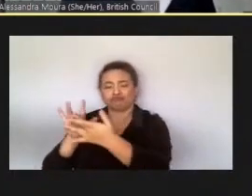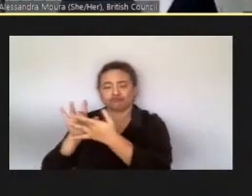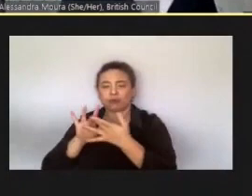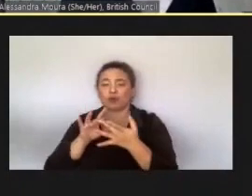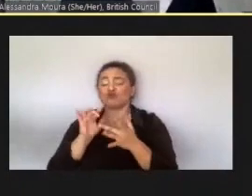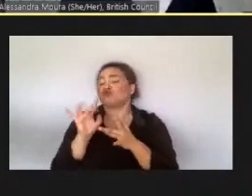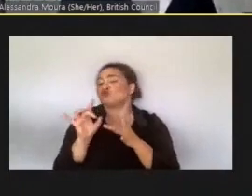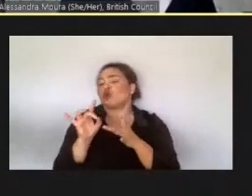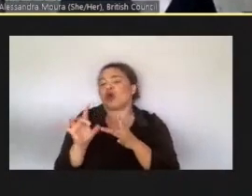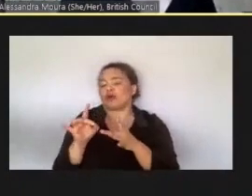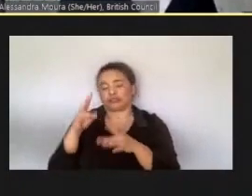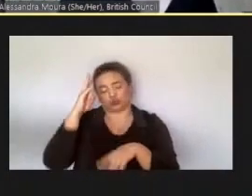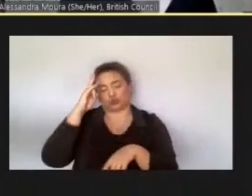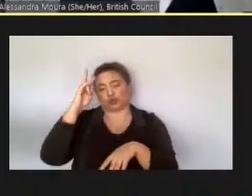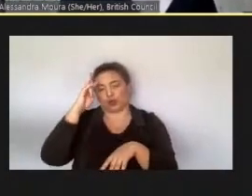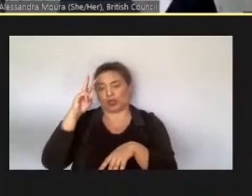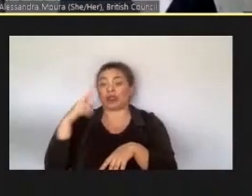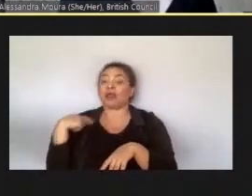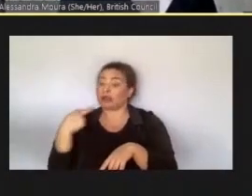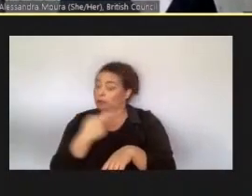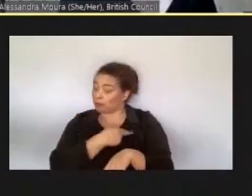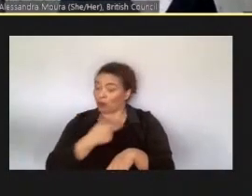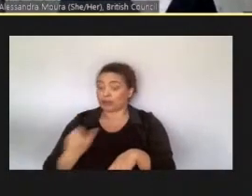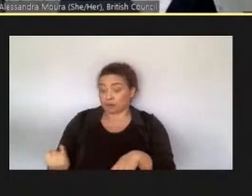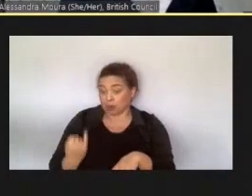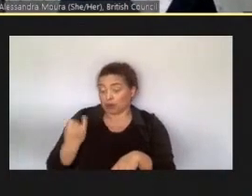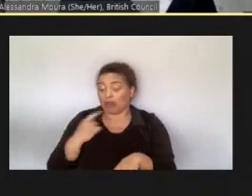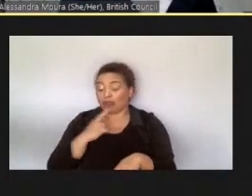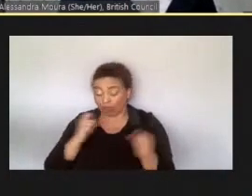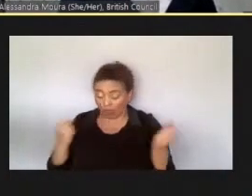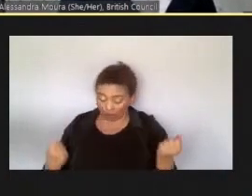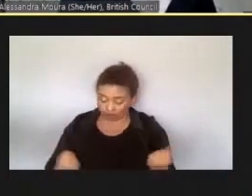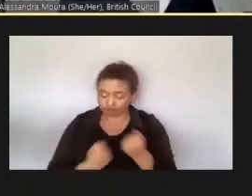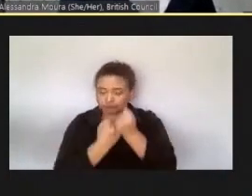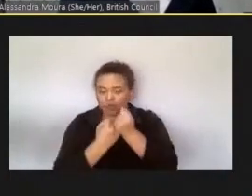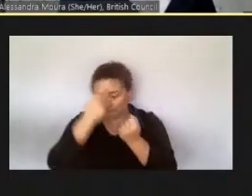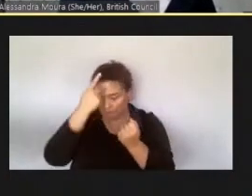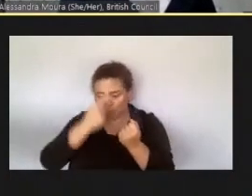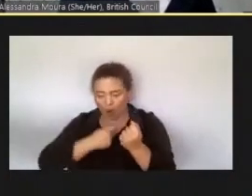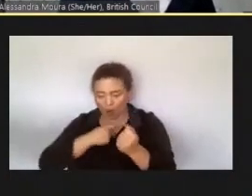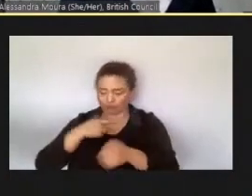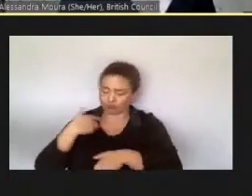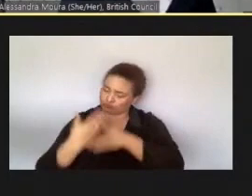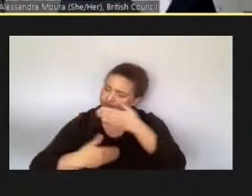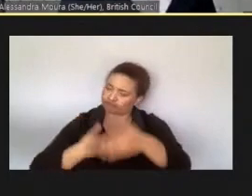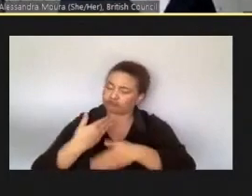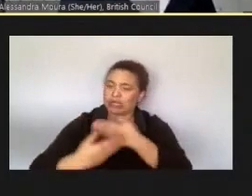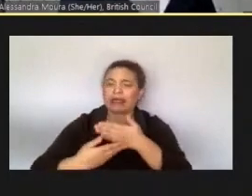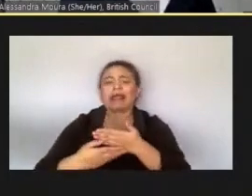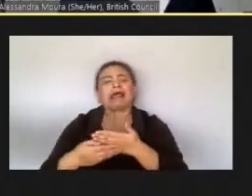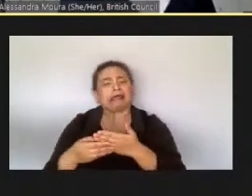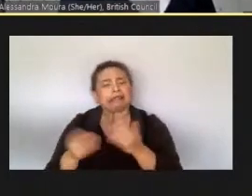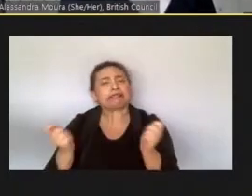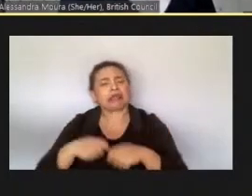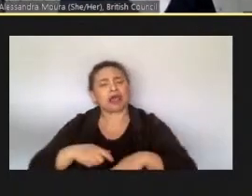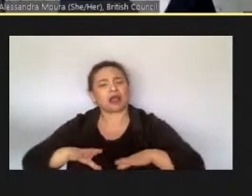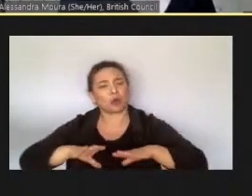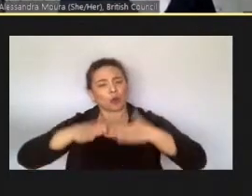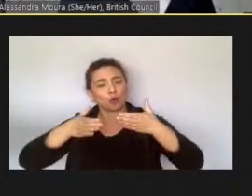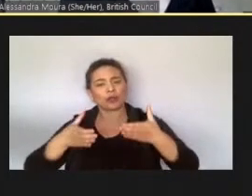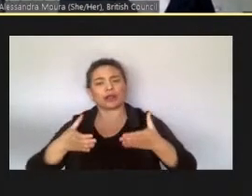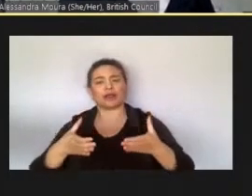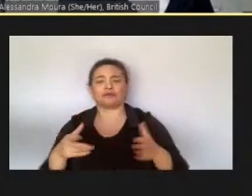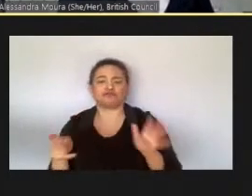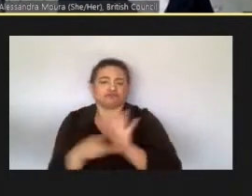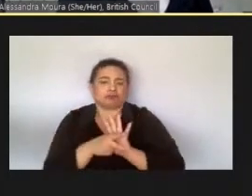development, we need a way of working that encourages us to look more closely at